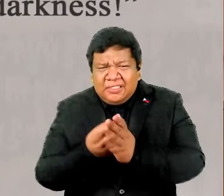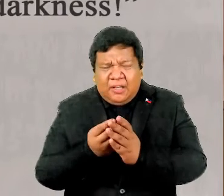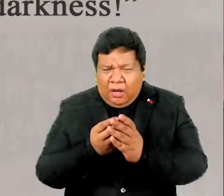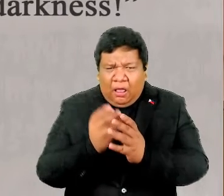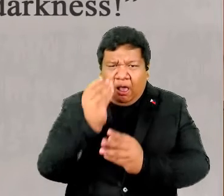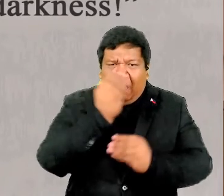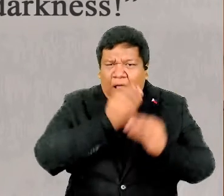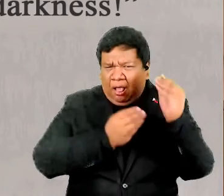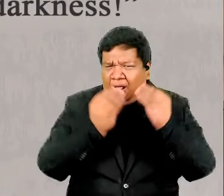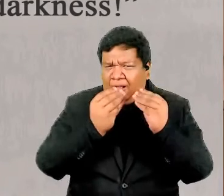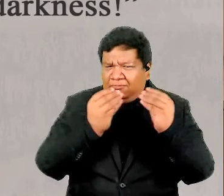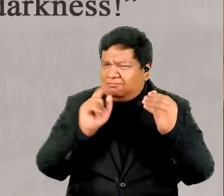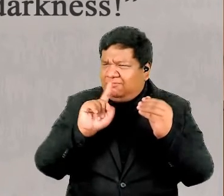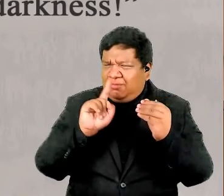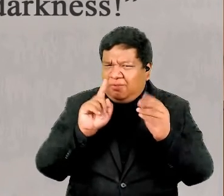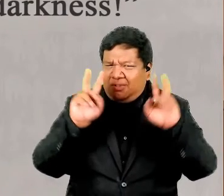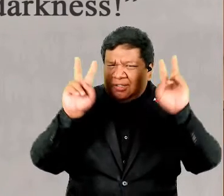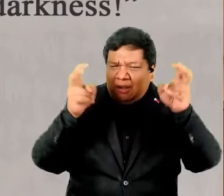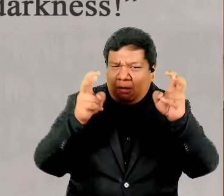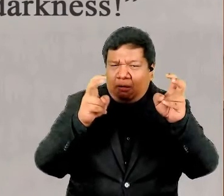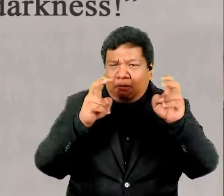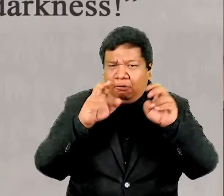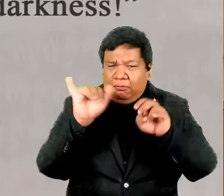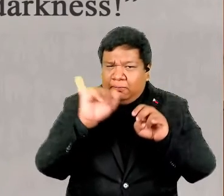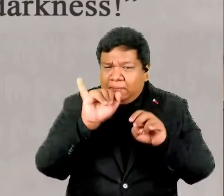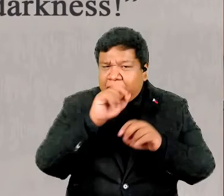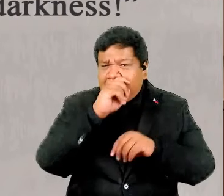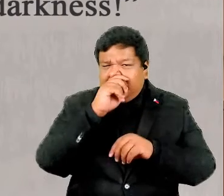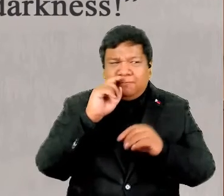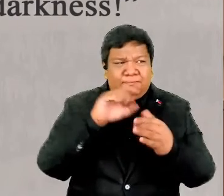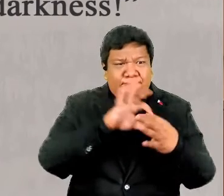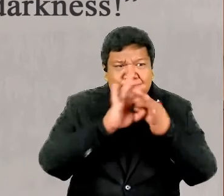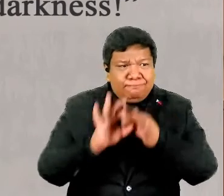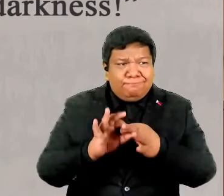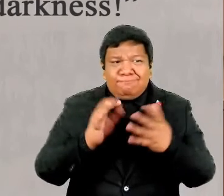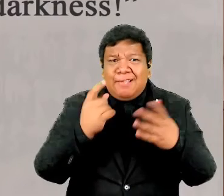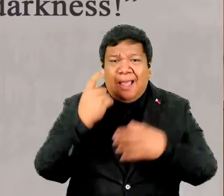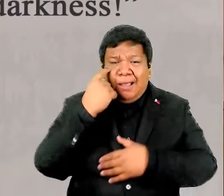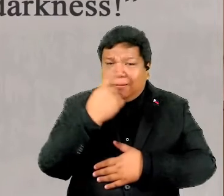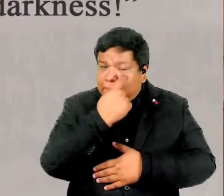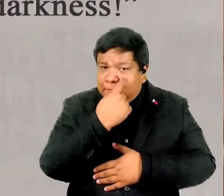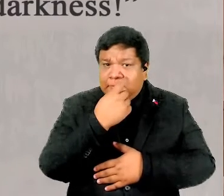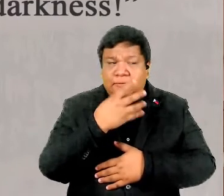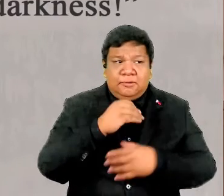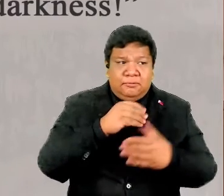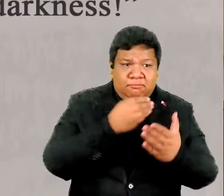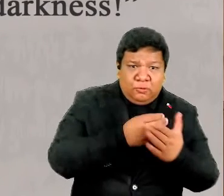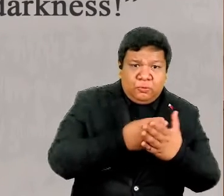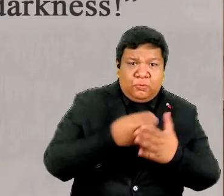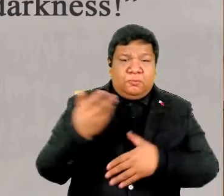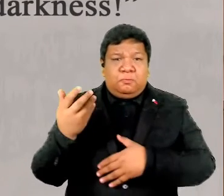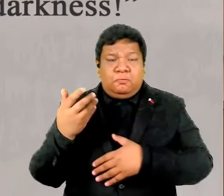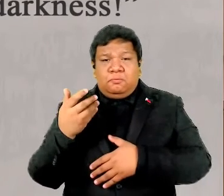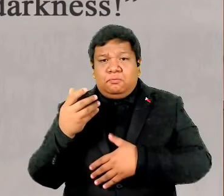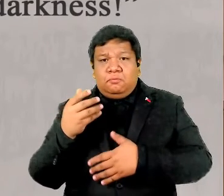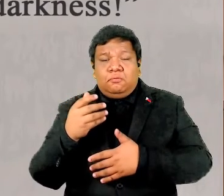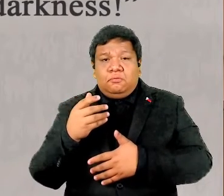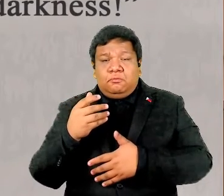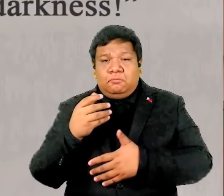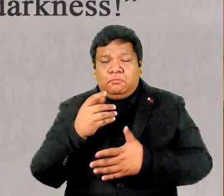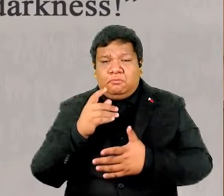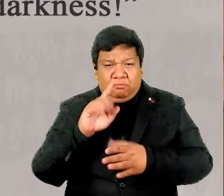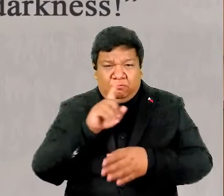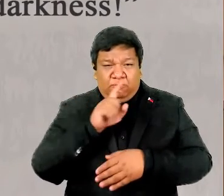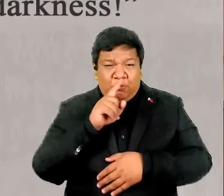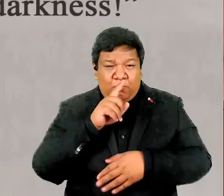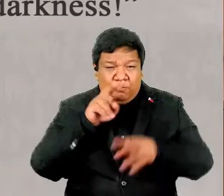money. No? Parang na-sandwich ang topic na ito about sa eyes. Sa dalawang topic na treasure and money. But if